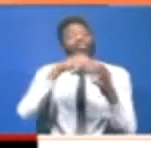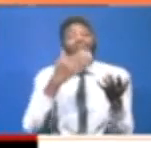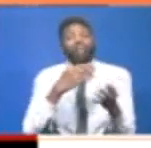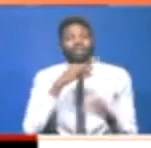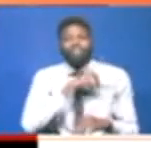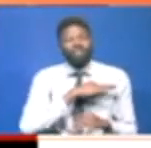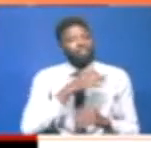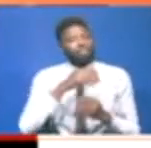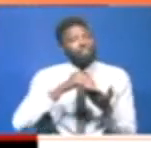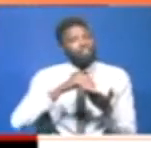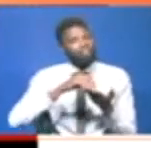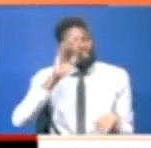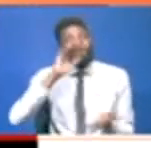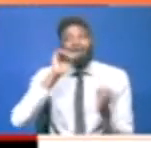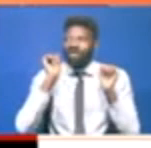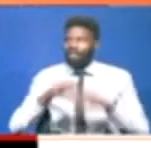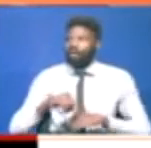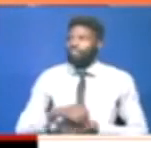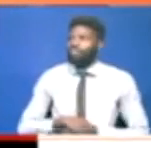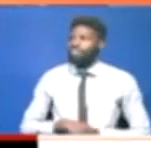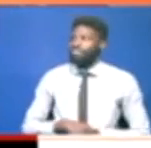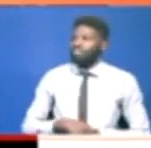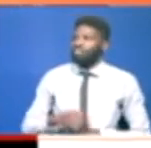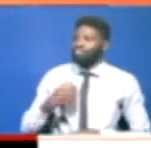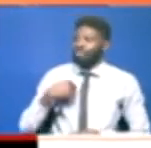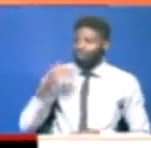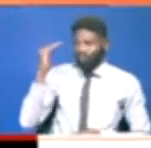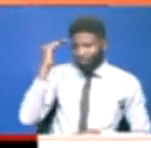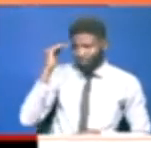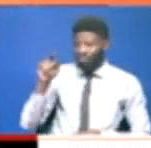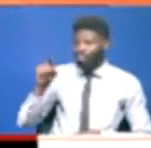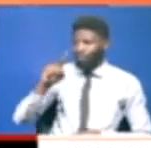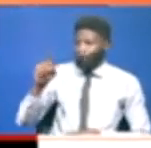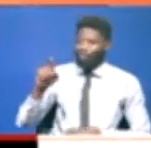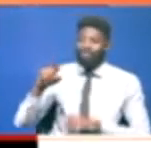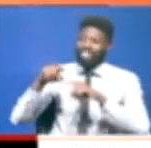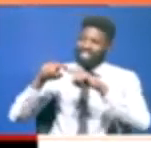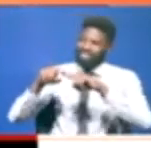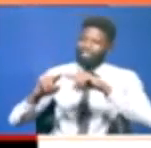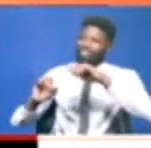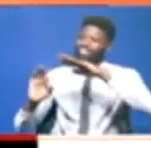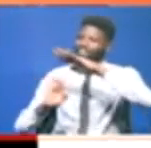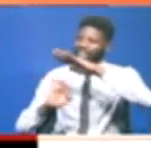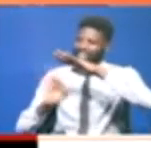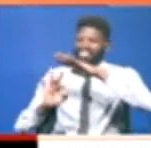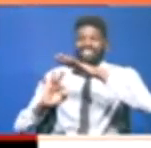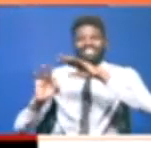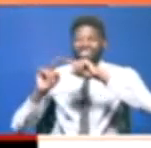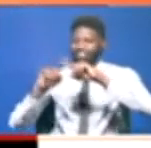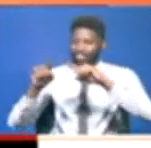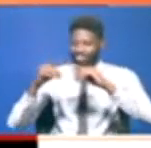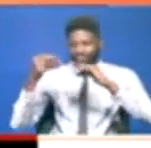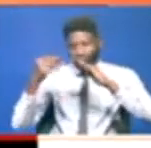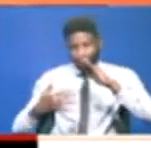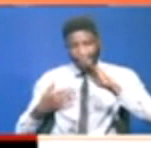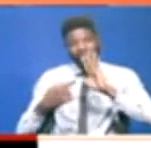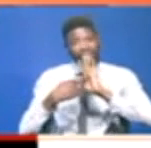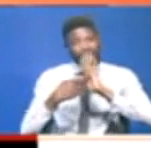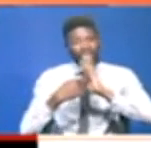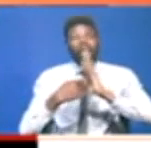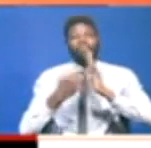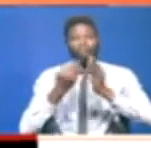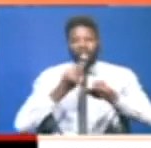that that's a question that is also based on other factors. Mm-hmm. For example, the economic performance. Right now,